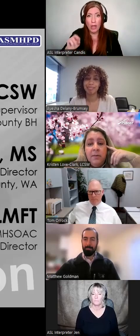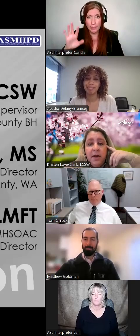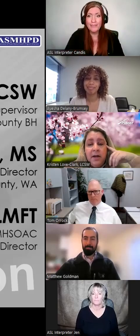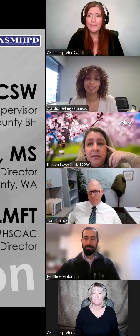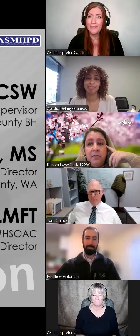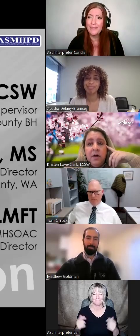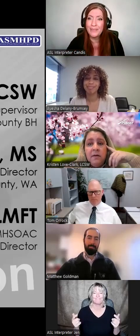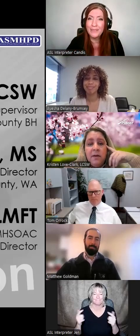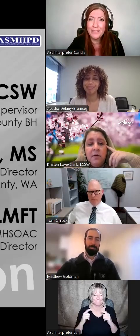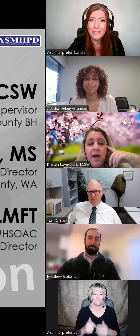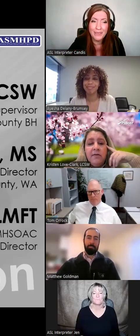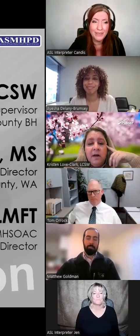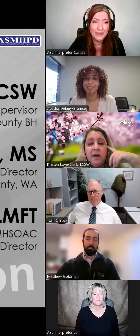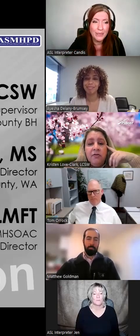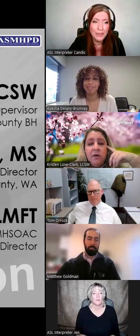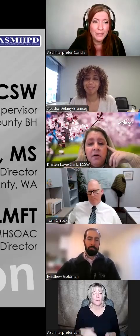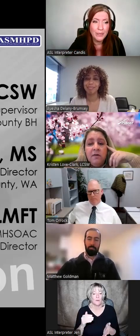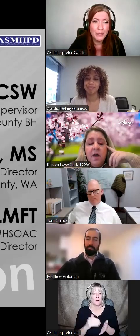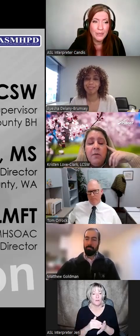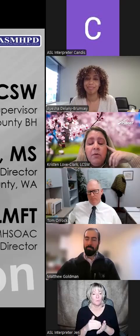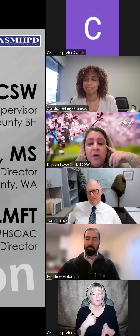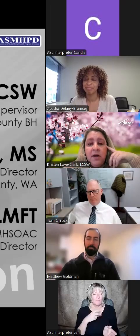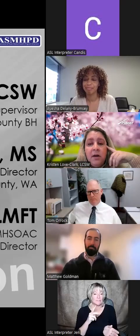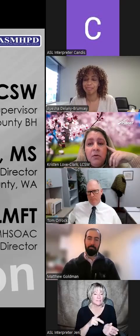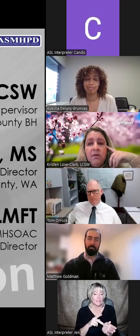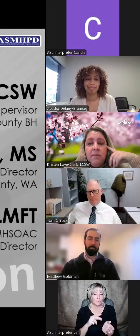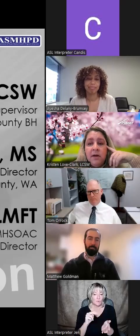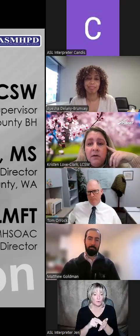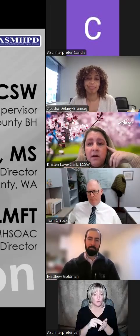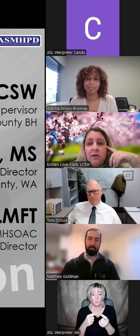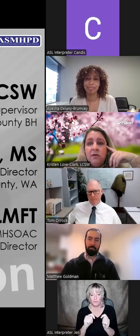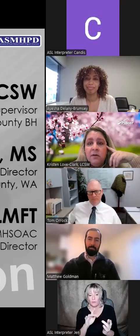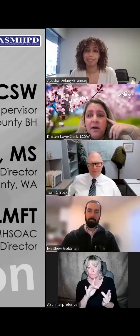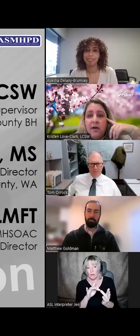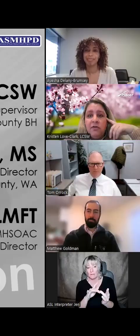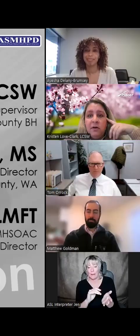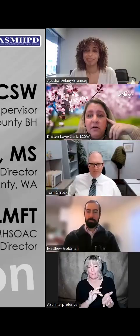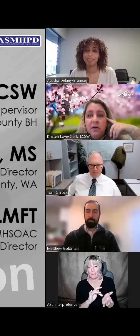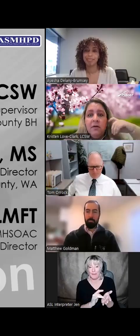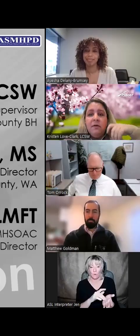safety planning. So a lot of the time when we have a psychiatric nurse and we're trying to get a hold of medical doctors or